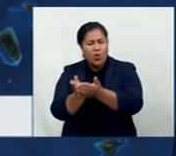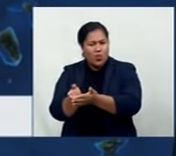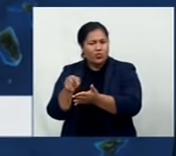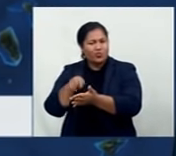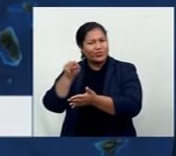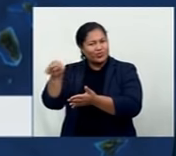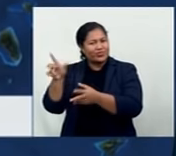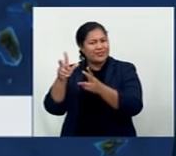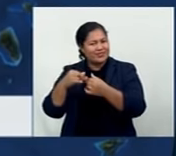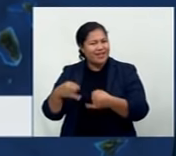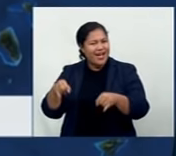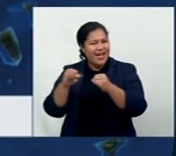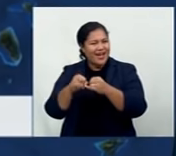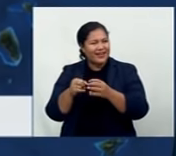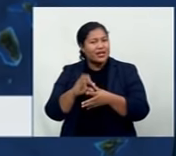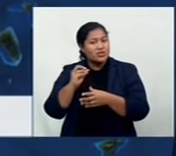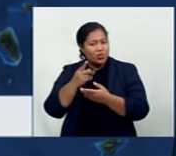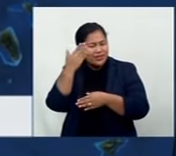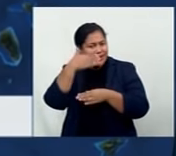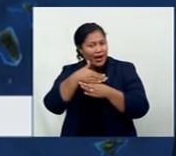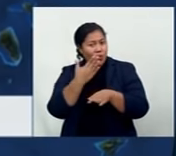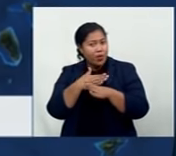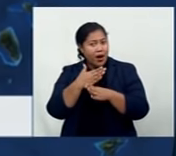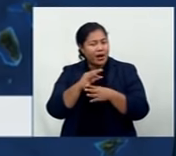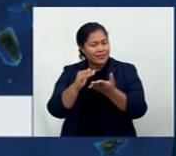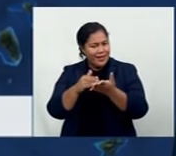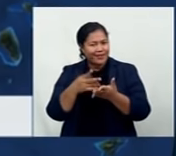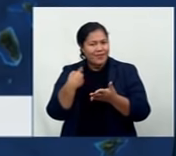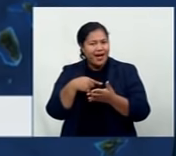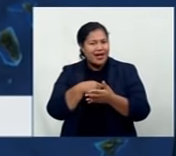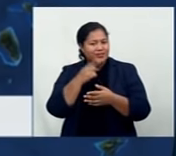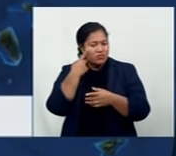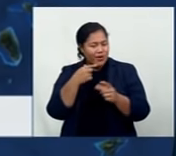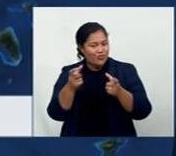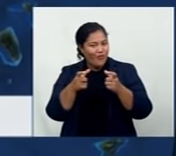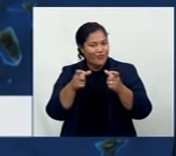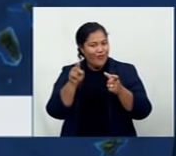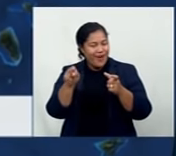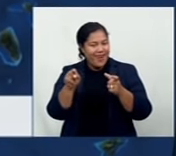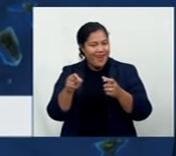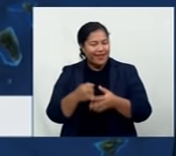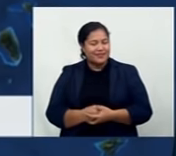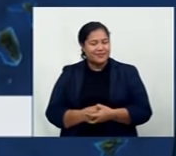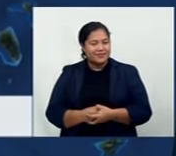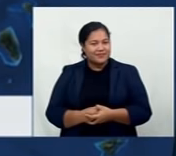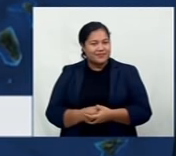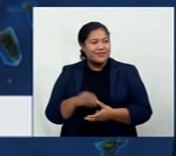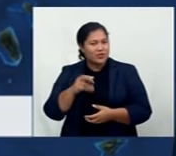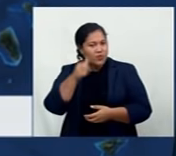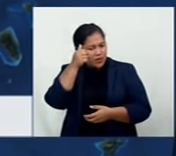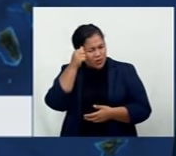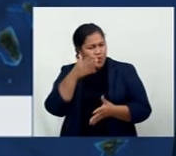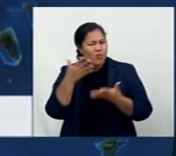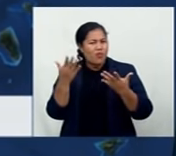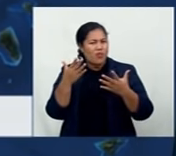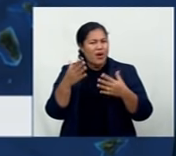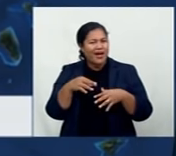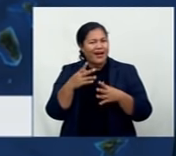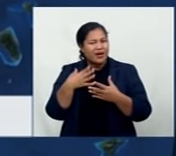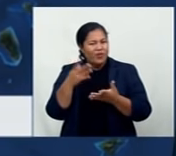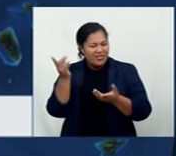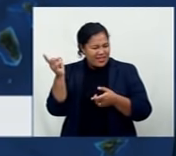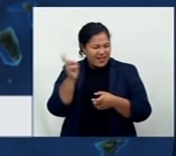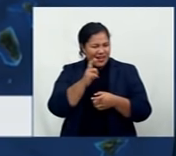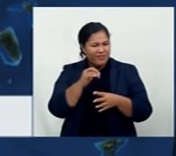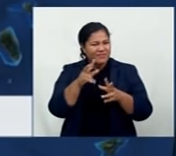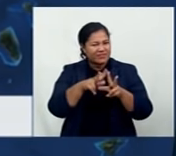its night capabilities that should help us in curbing that. And we know where they're landing here on Vitilevu. When